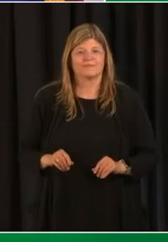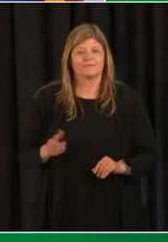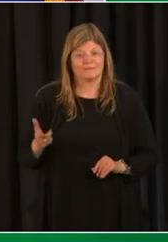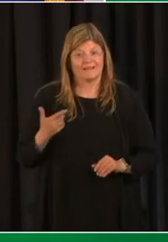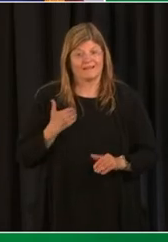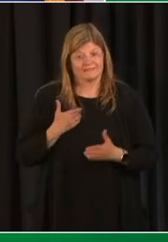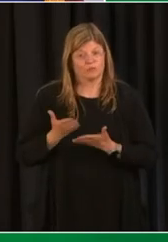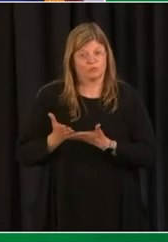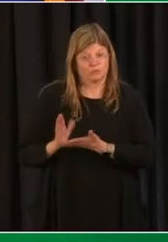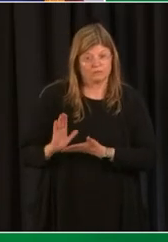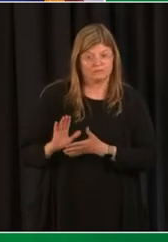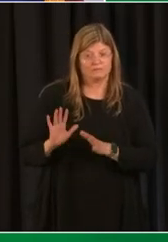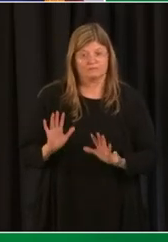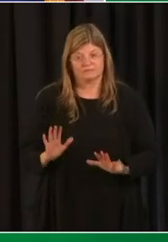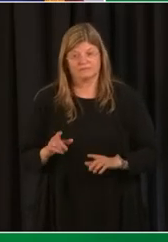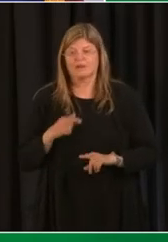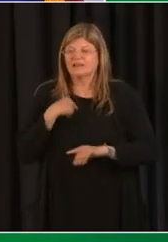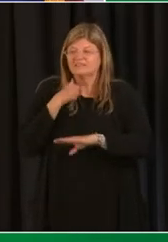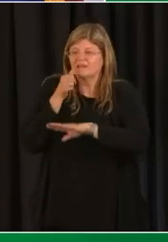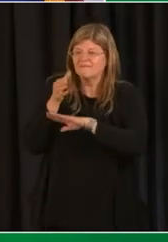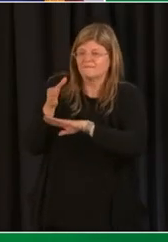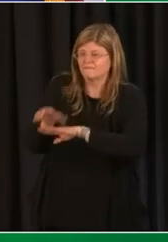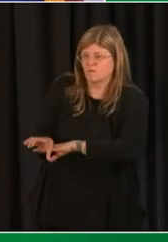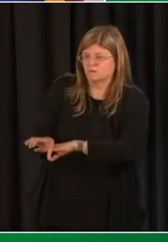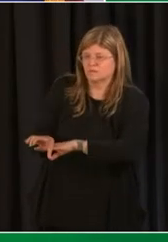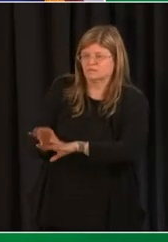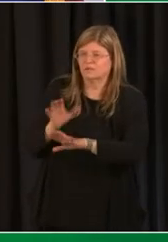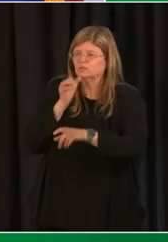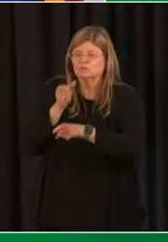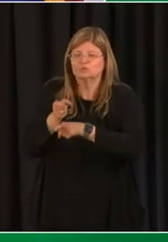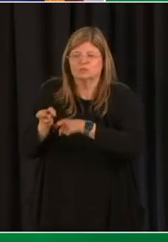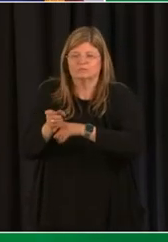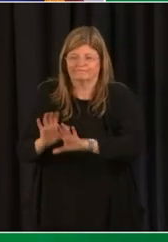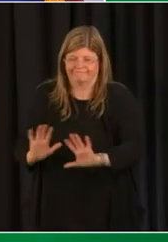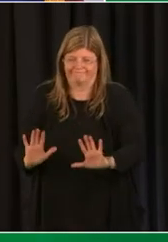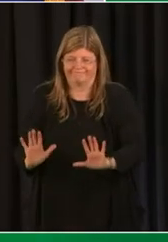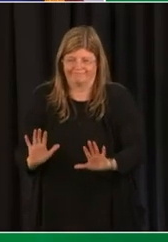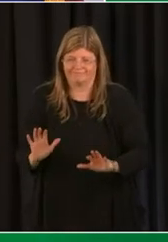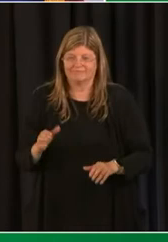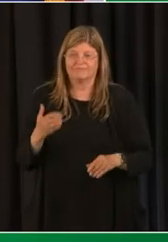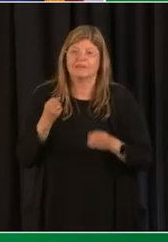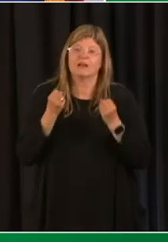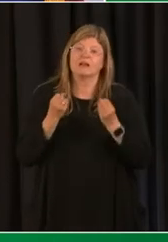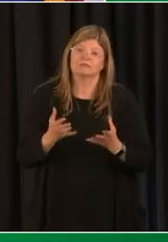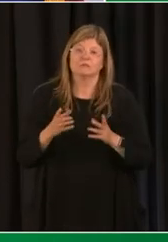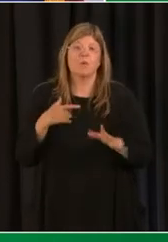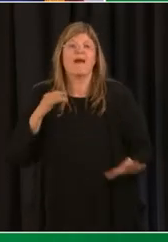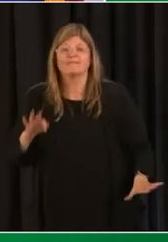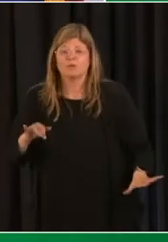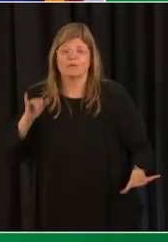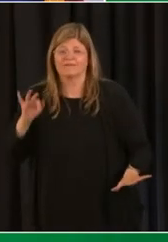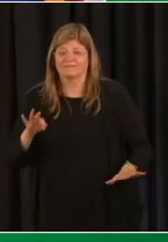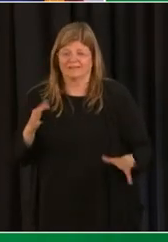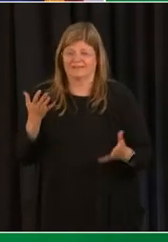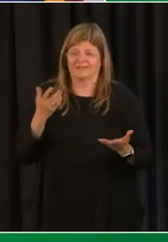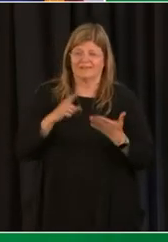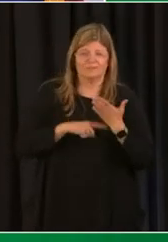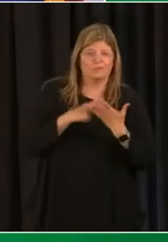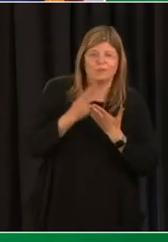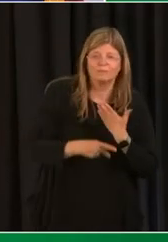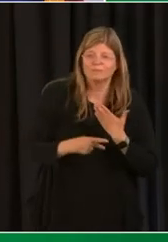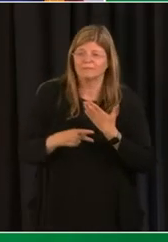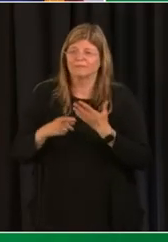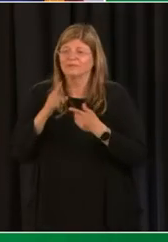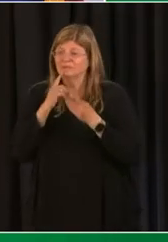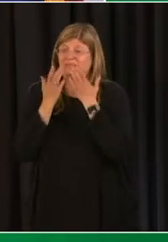But Okay. joking, I was going to go to you in a second. Joking aside, the one thing I'd say is let's. I know there's a lot of what ifs about this program,